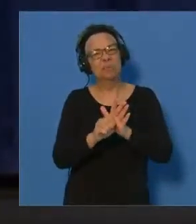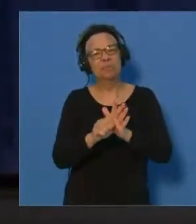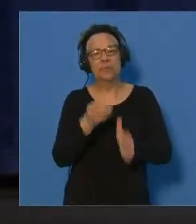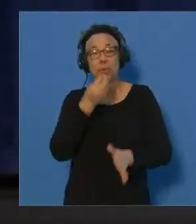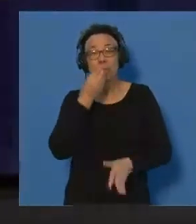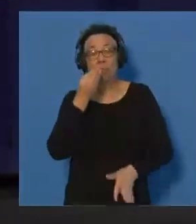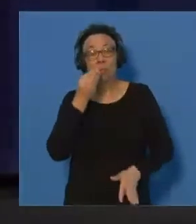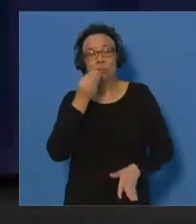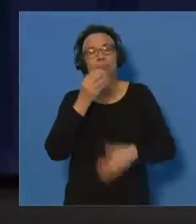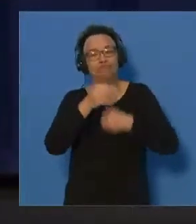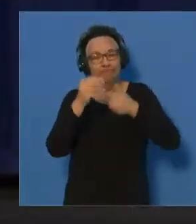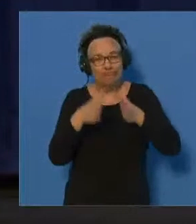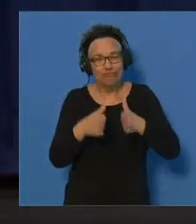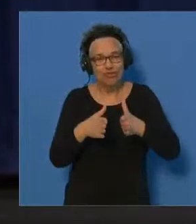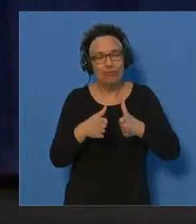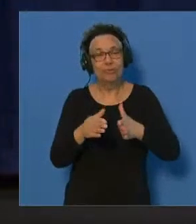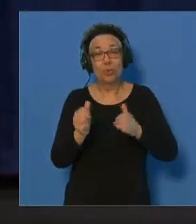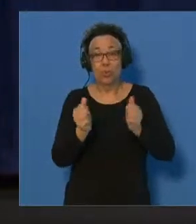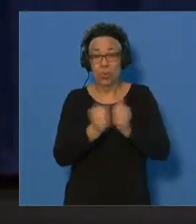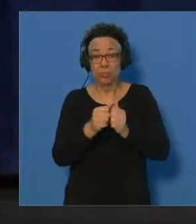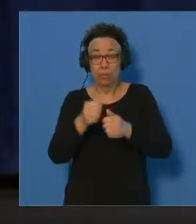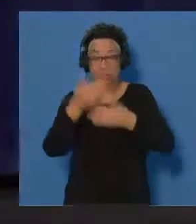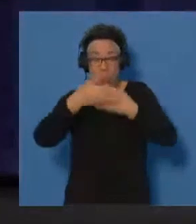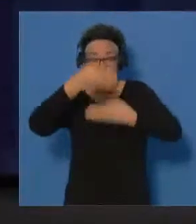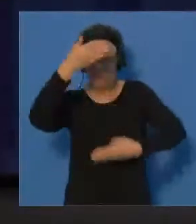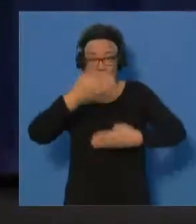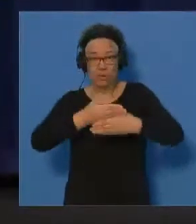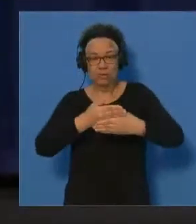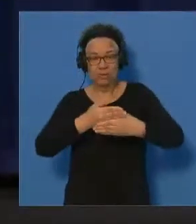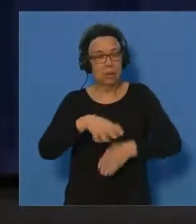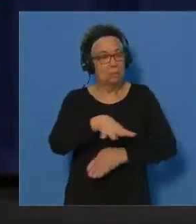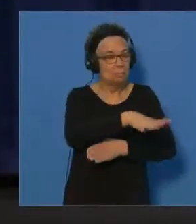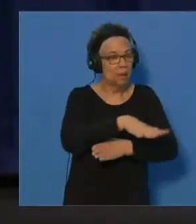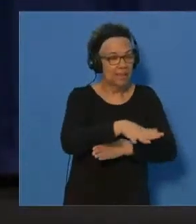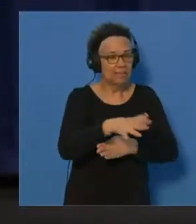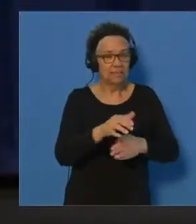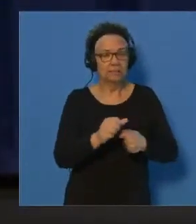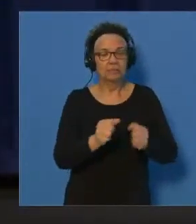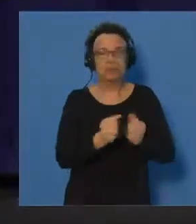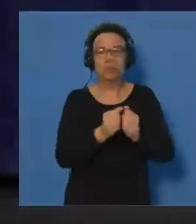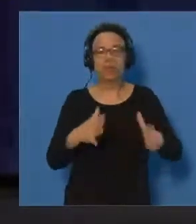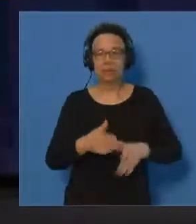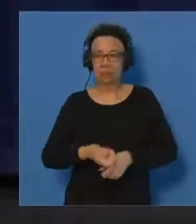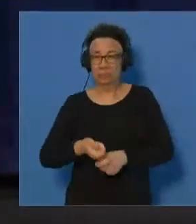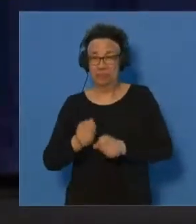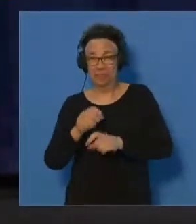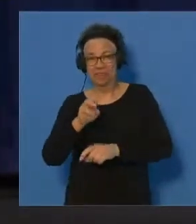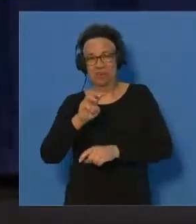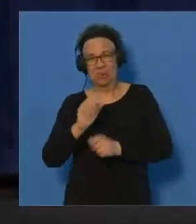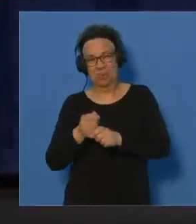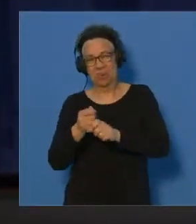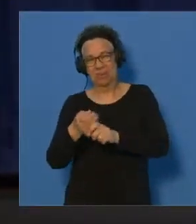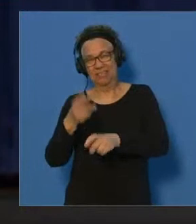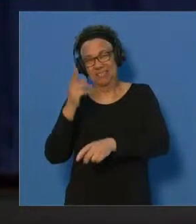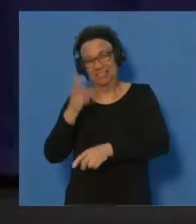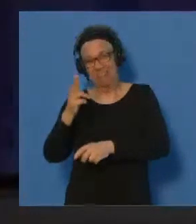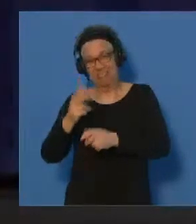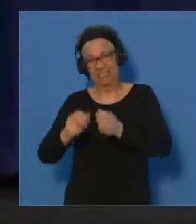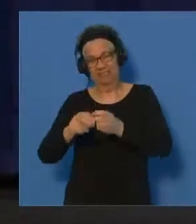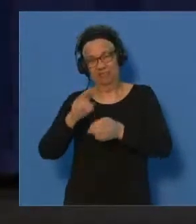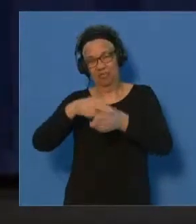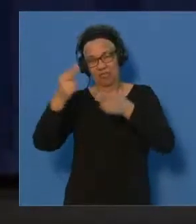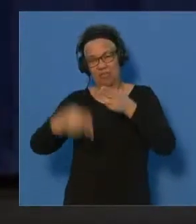windows, I should say, and doors, spaces without weapons, such as knives and bottles. If violence is unavoidable and